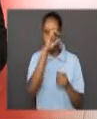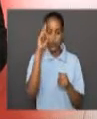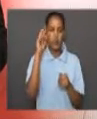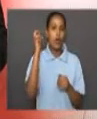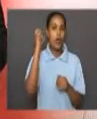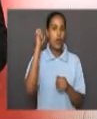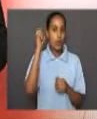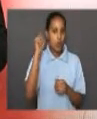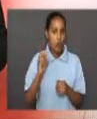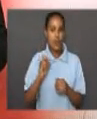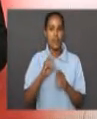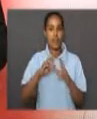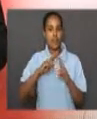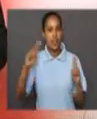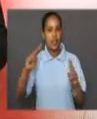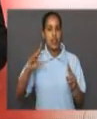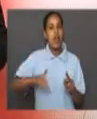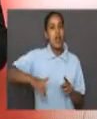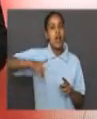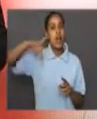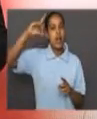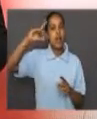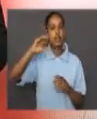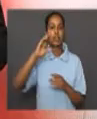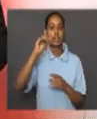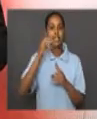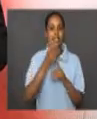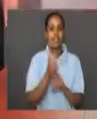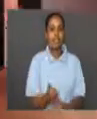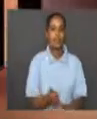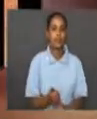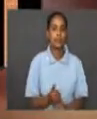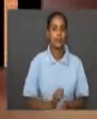because gold has a very high density.